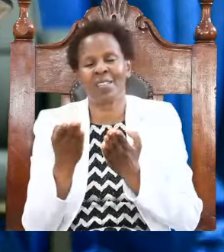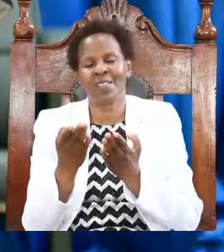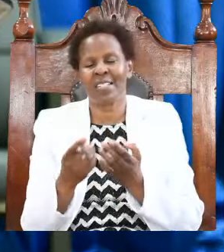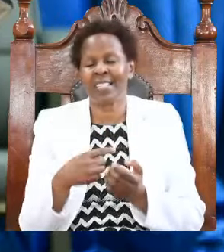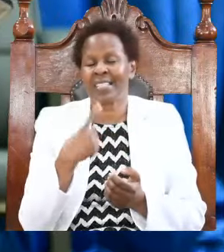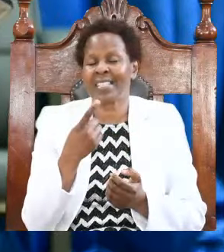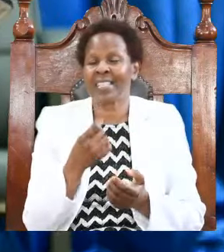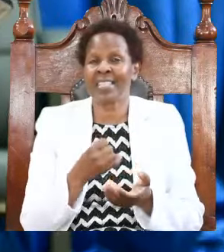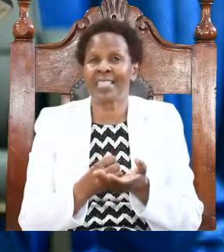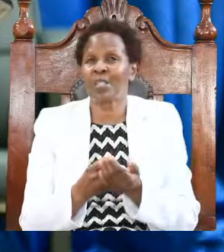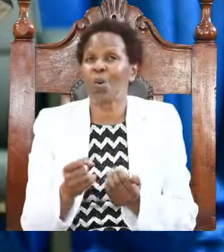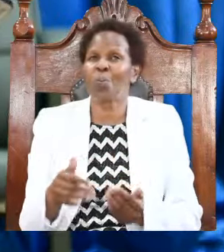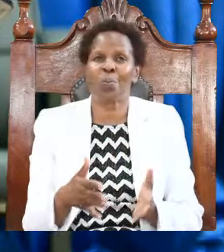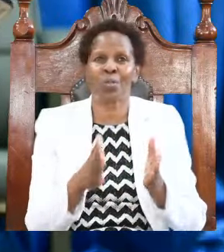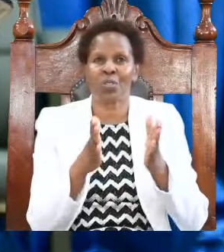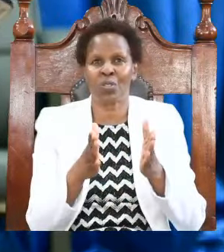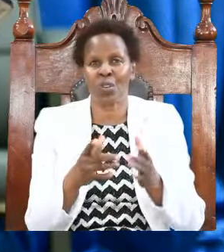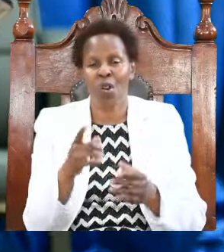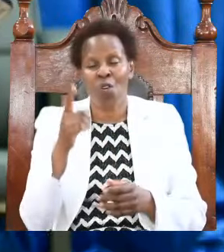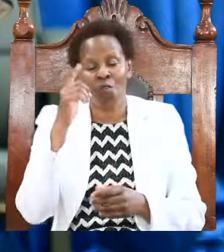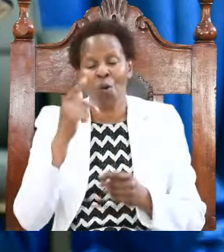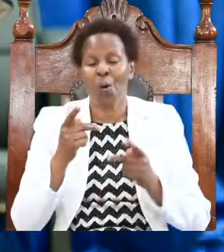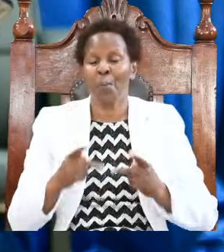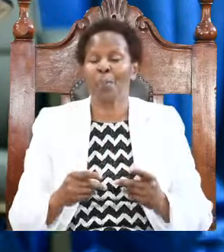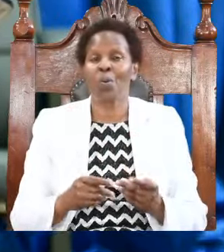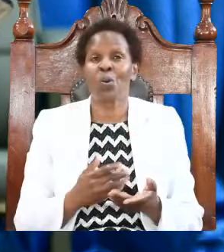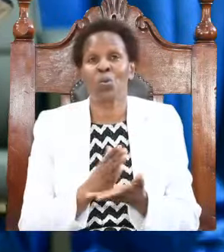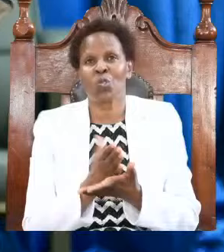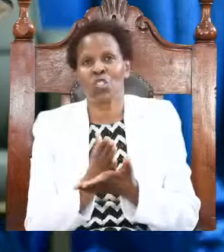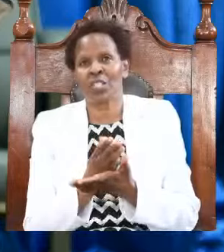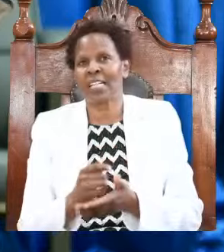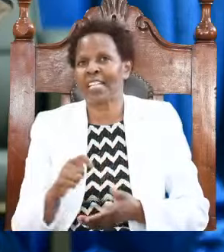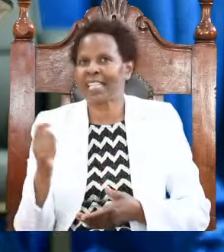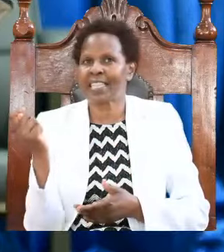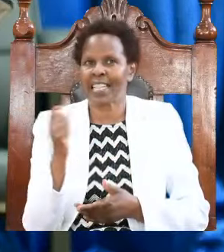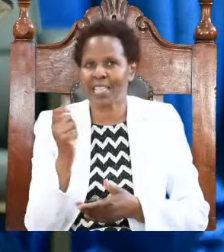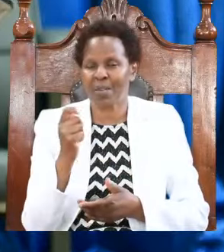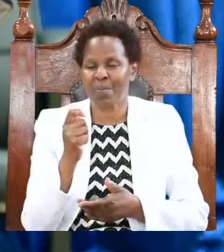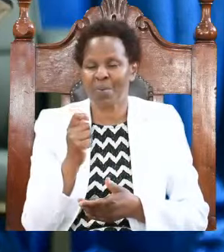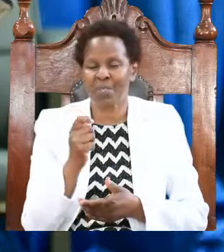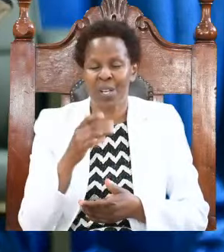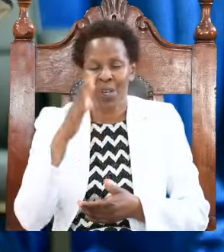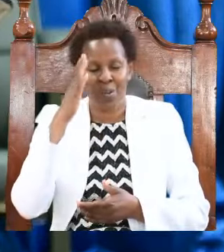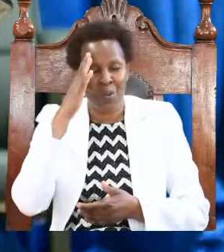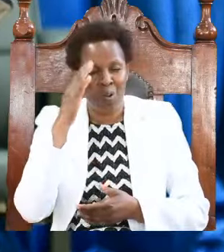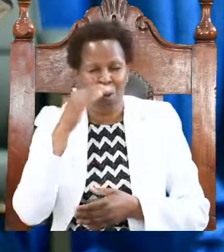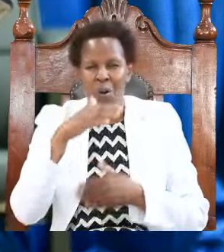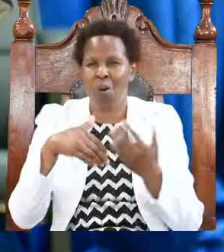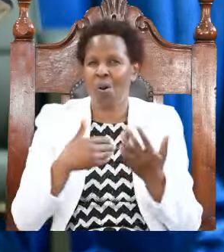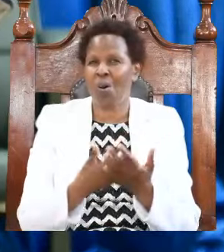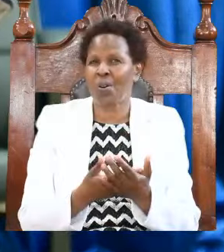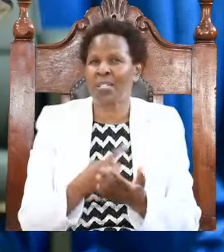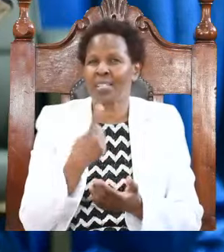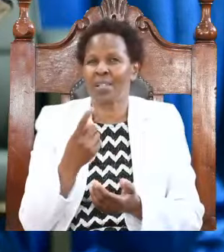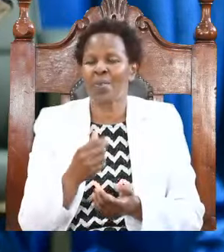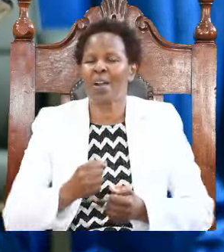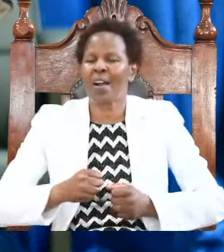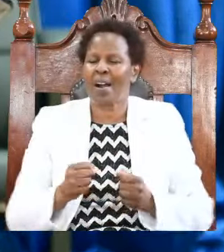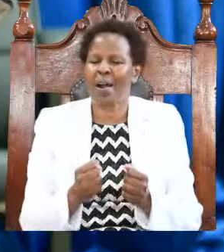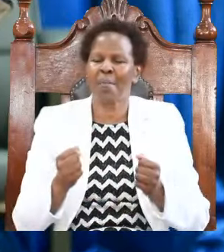testimonies. You know, it's an opportunity for people to share. And sometimes we realize that all of us say it, we are happy, we are good,